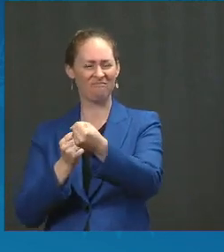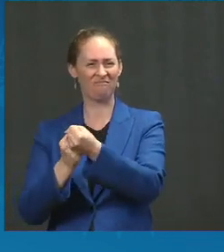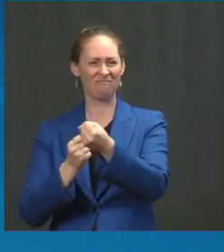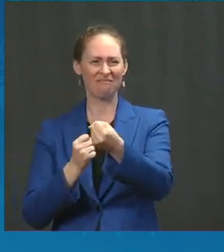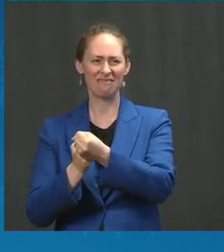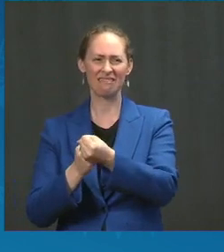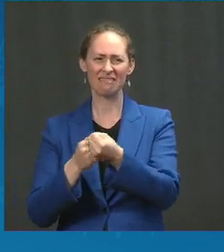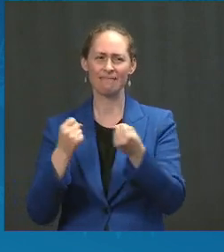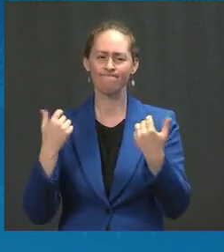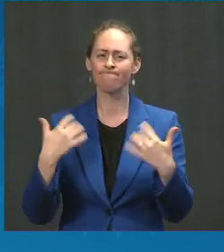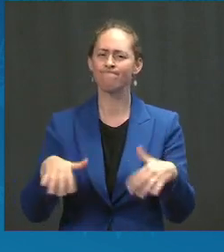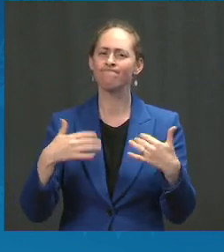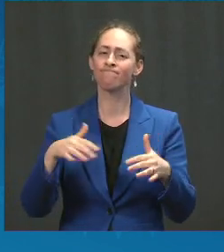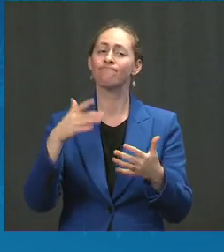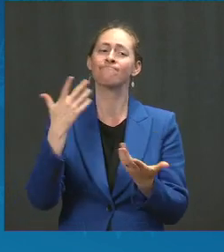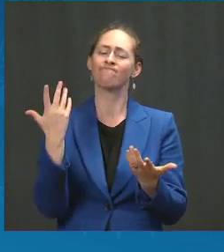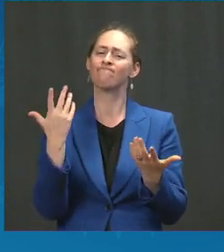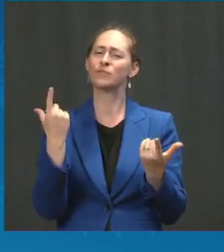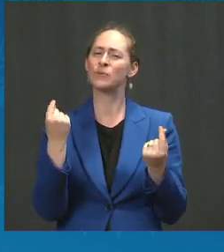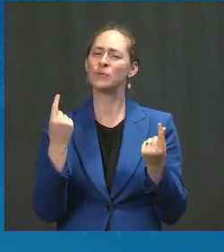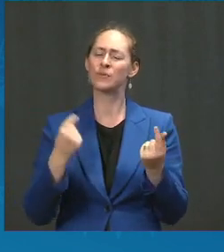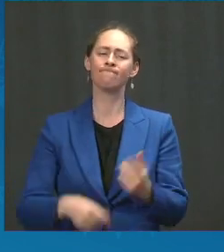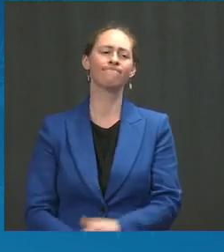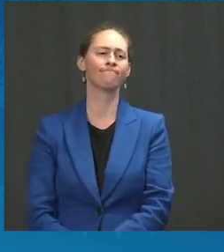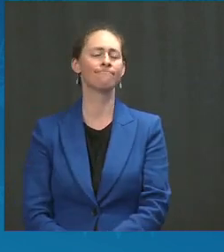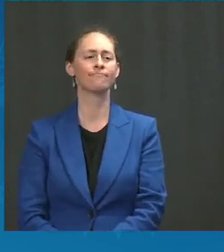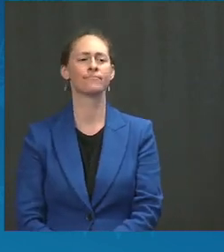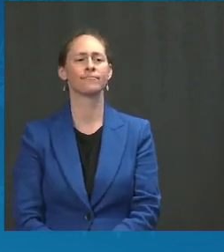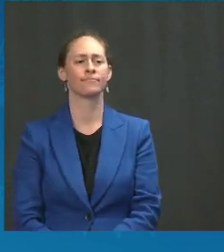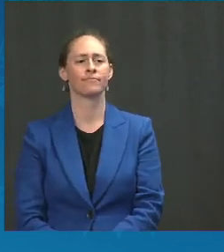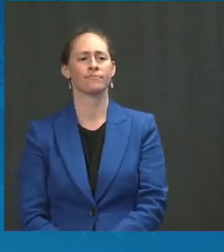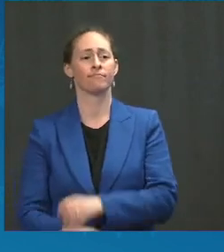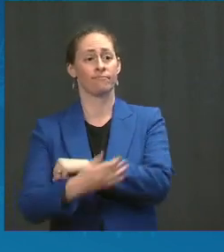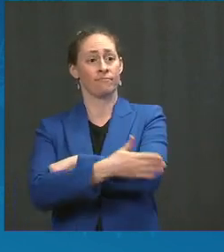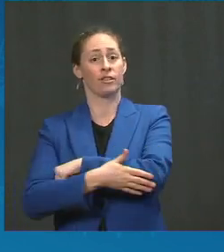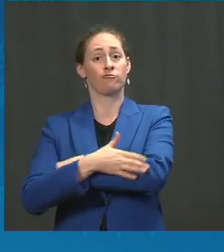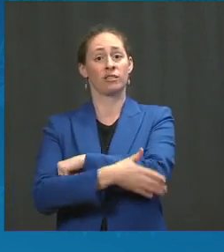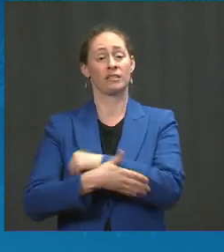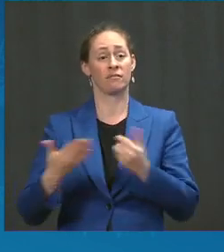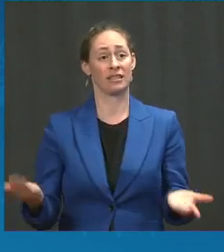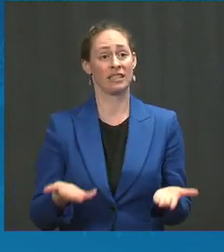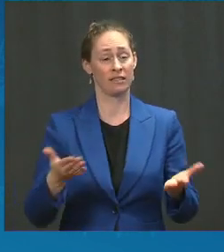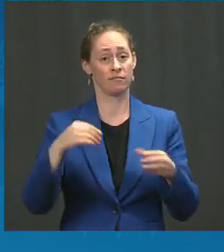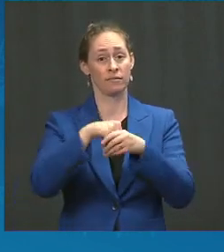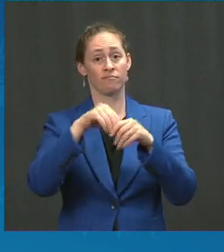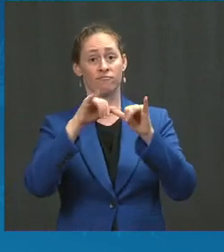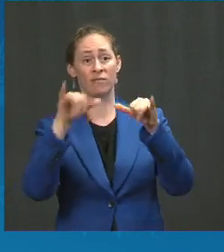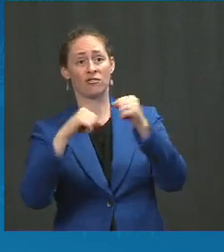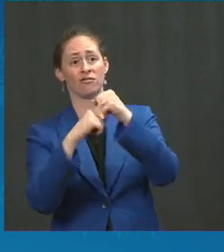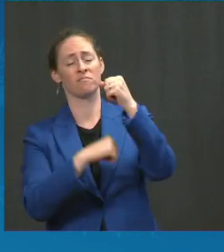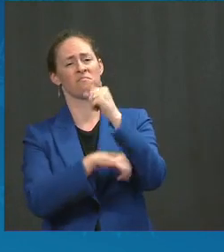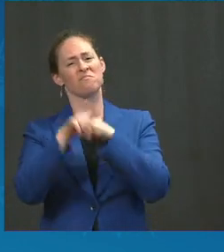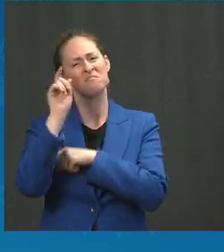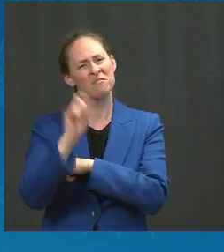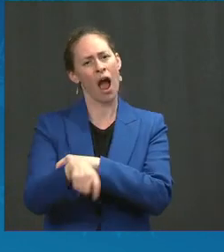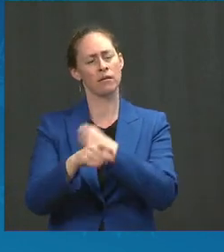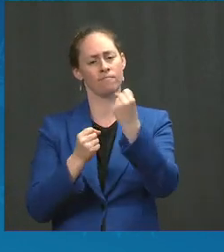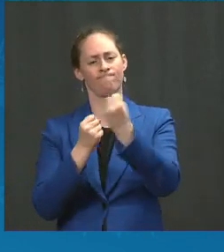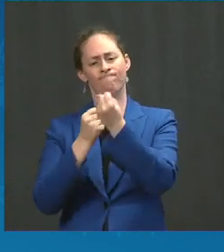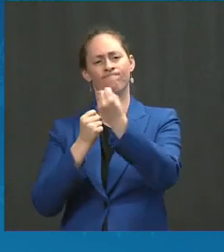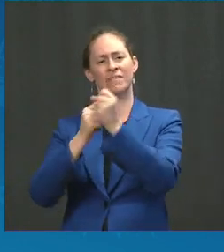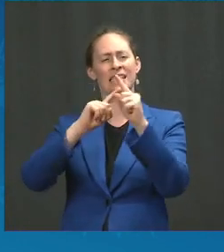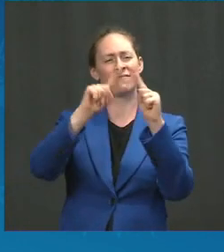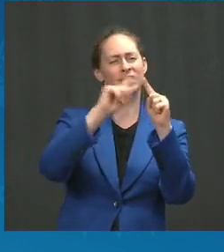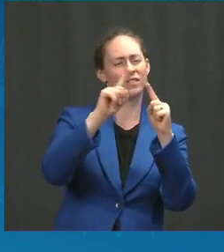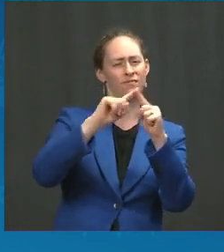line? So our nation's infrastructure must support businesses like hers and support the growth